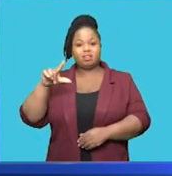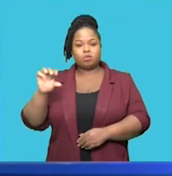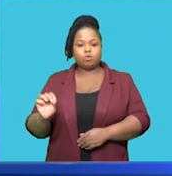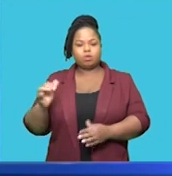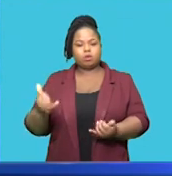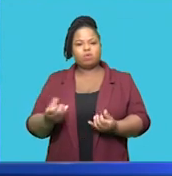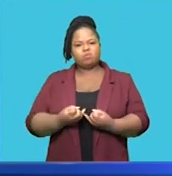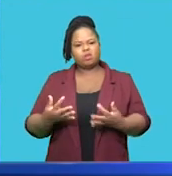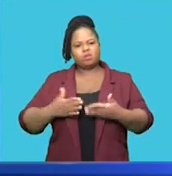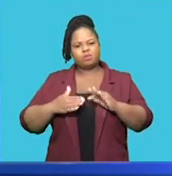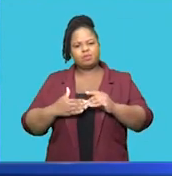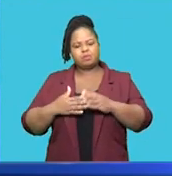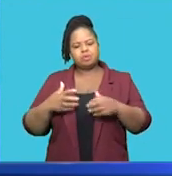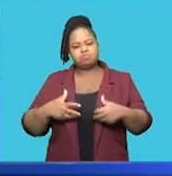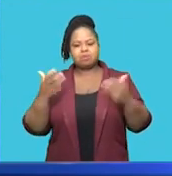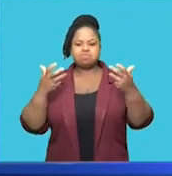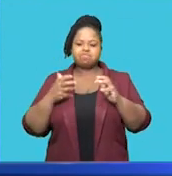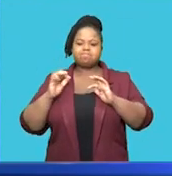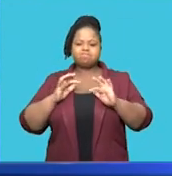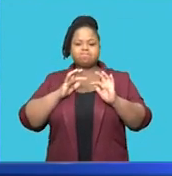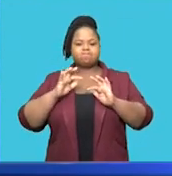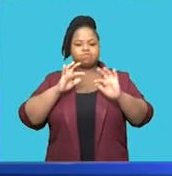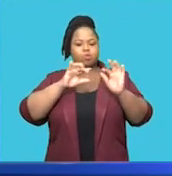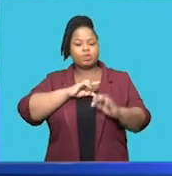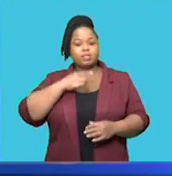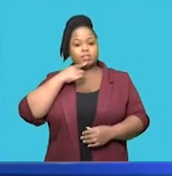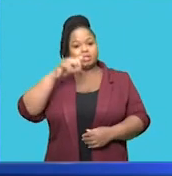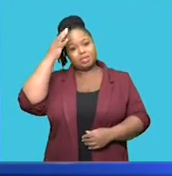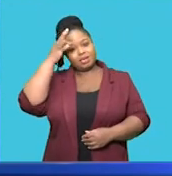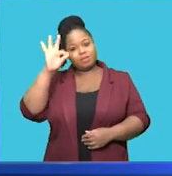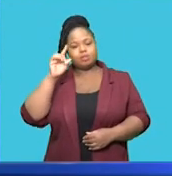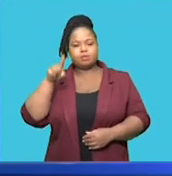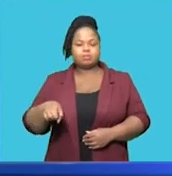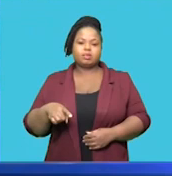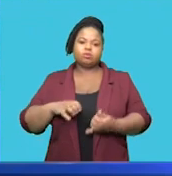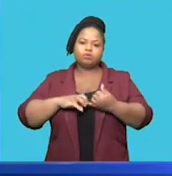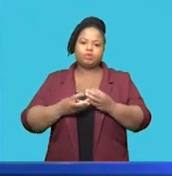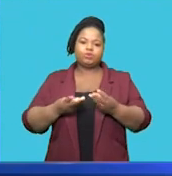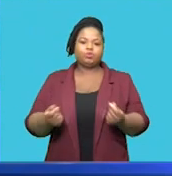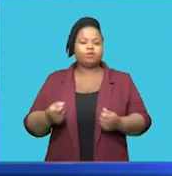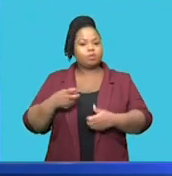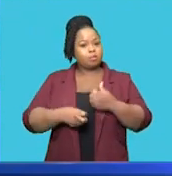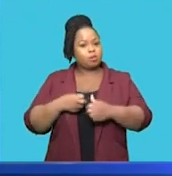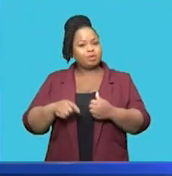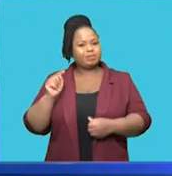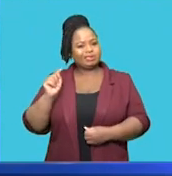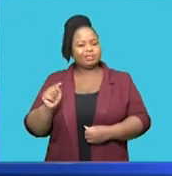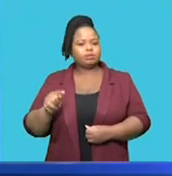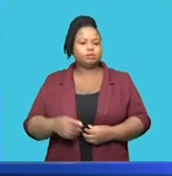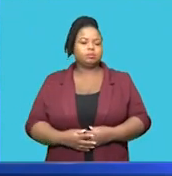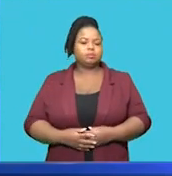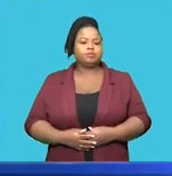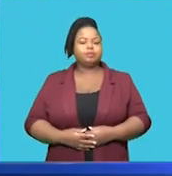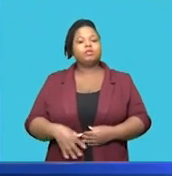ho baahi moo ba ileng ba kena boipelaetsong sellong sa hore puso e nke mehato e phethahetseng ho phetseng ho epa ka ho seng